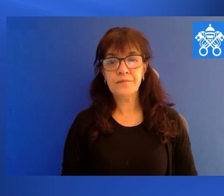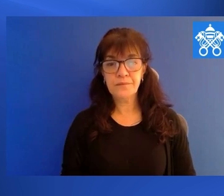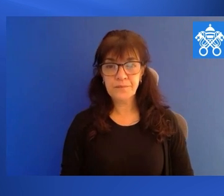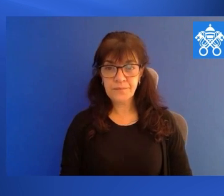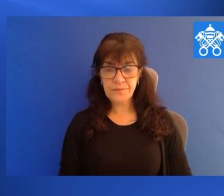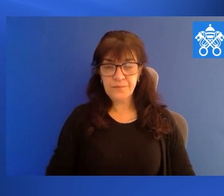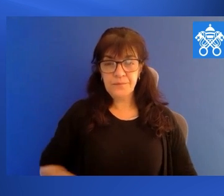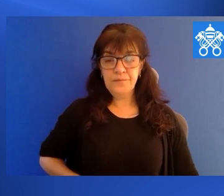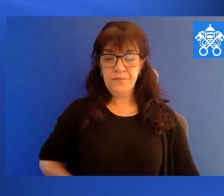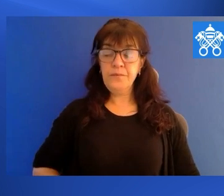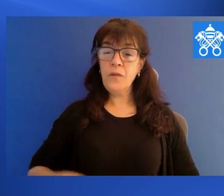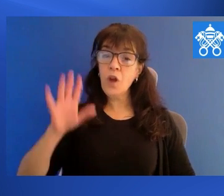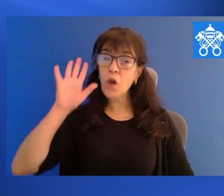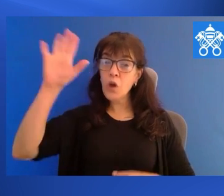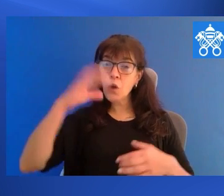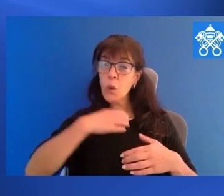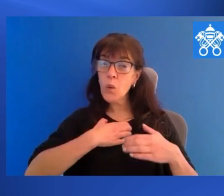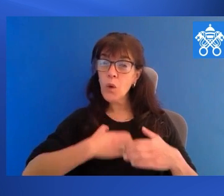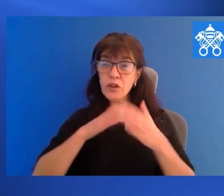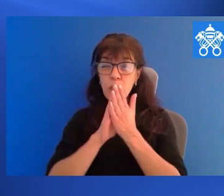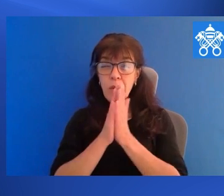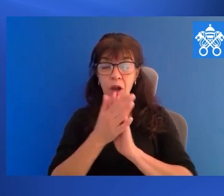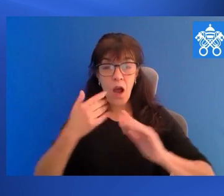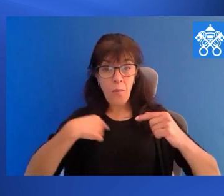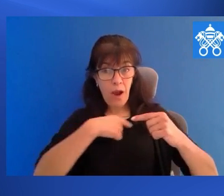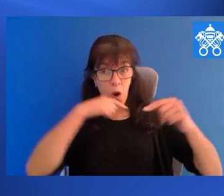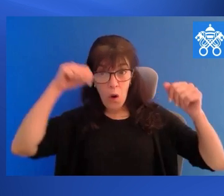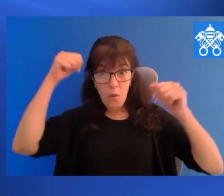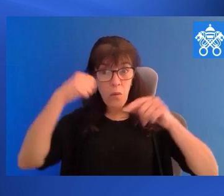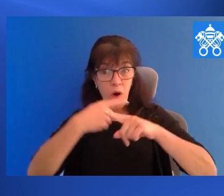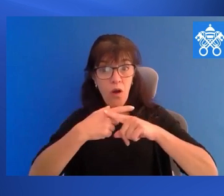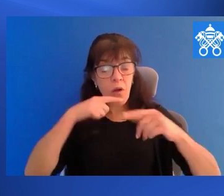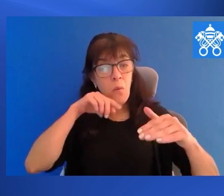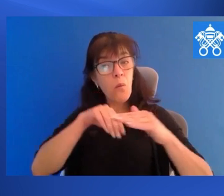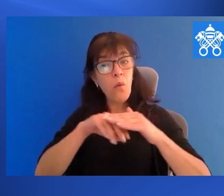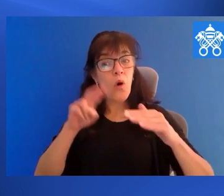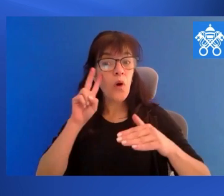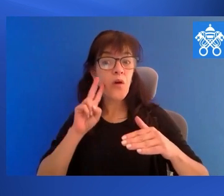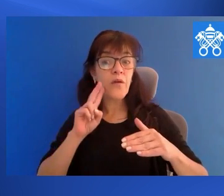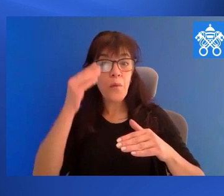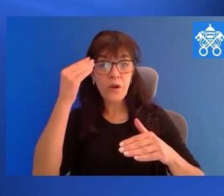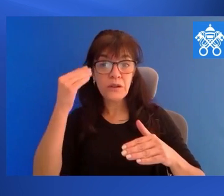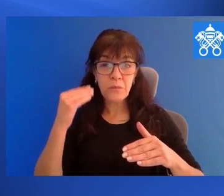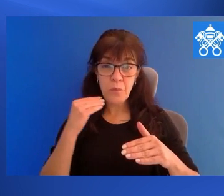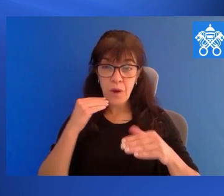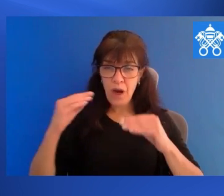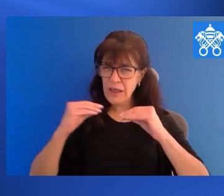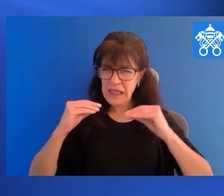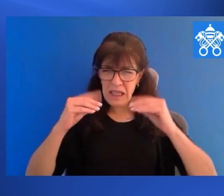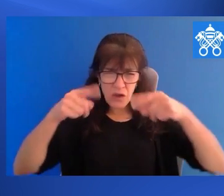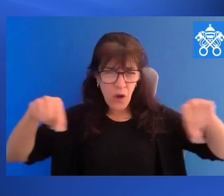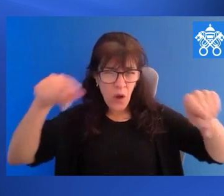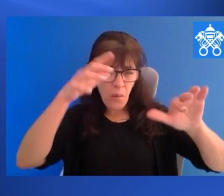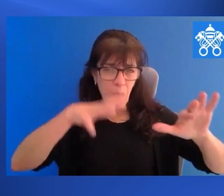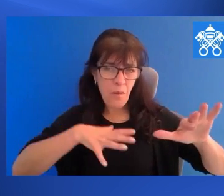insegna tutti gli uomini. You desired to become our brother by being born of the Virgin Mary. Teach all men